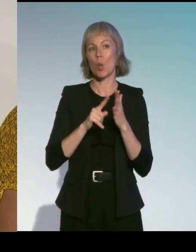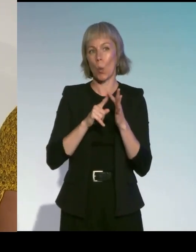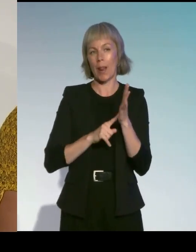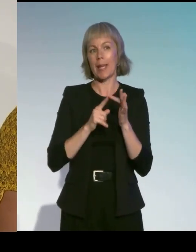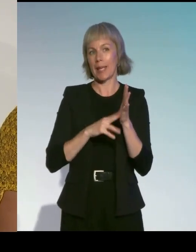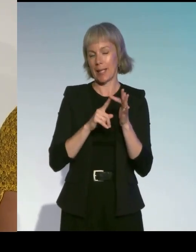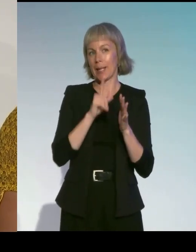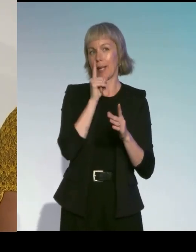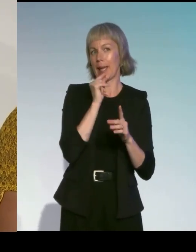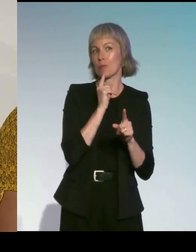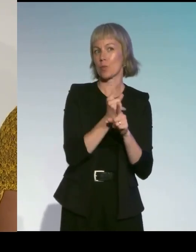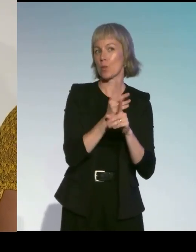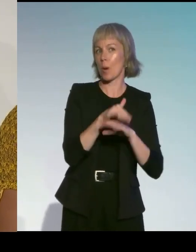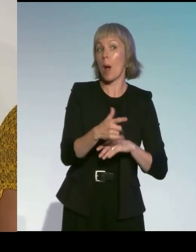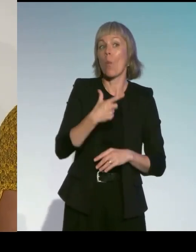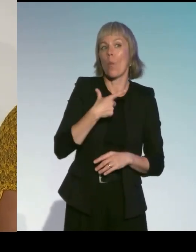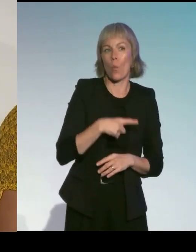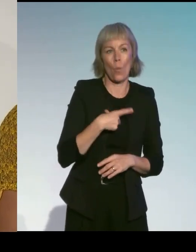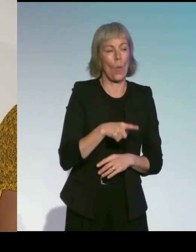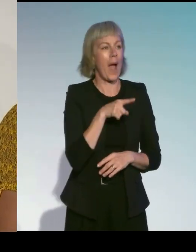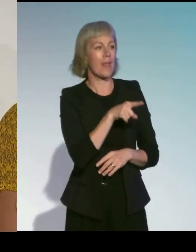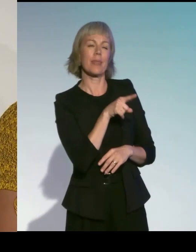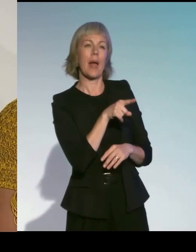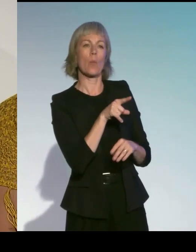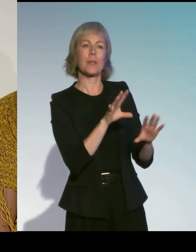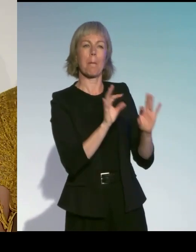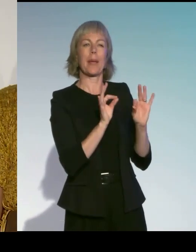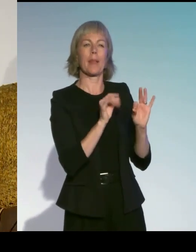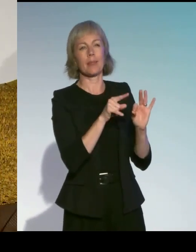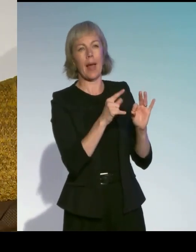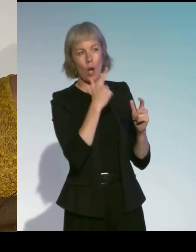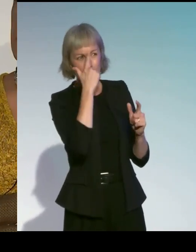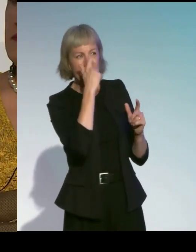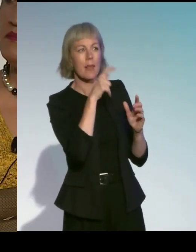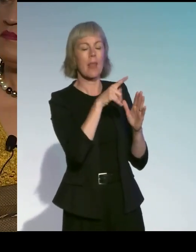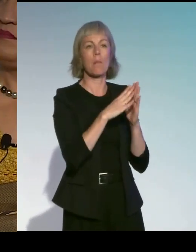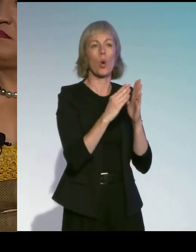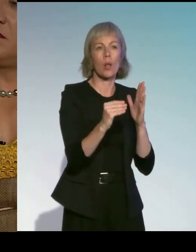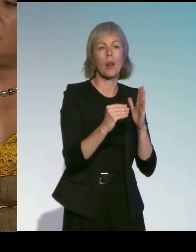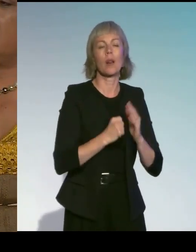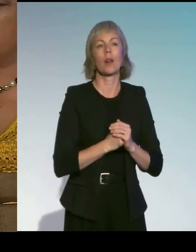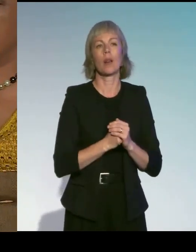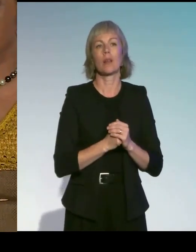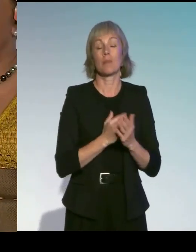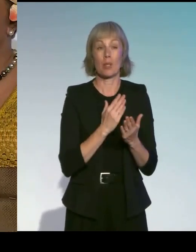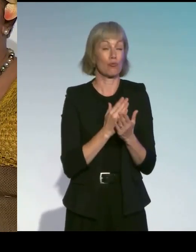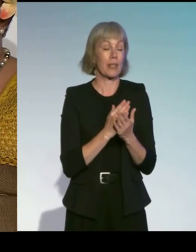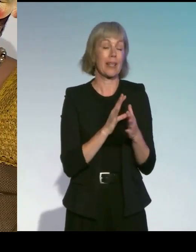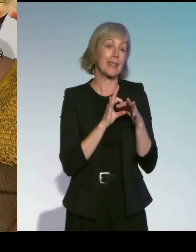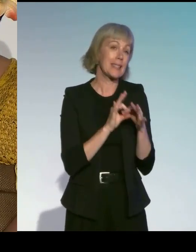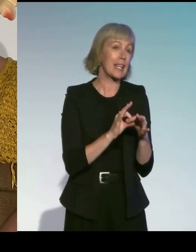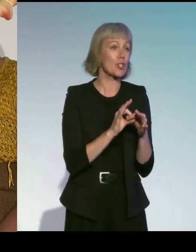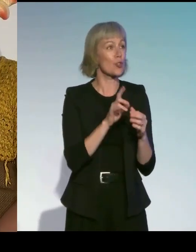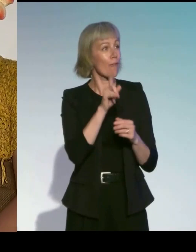to why they use that as a platform, but I think it had a deep-centered connection around many things: